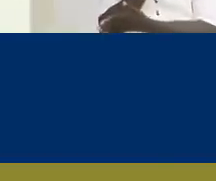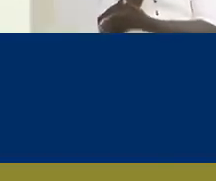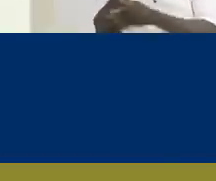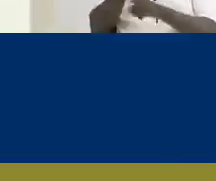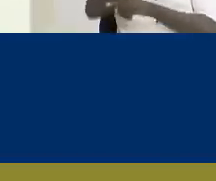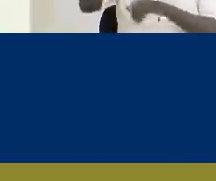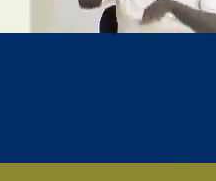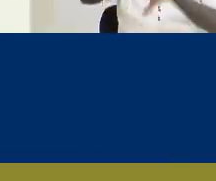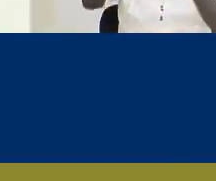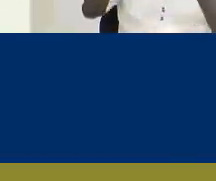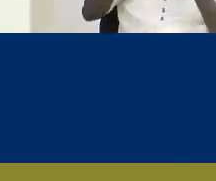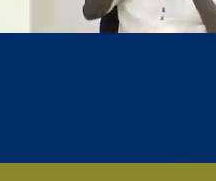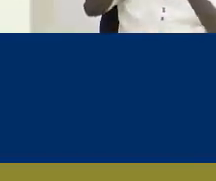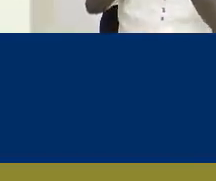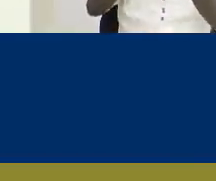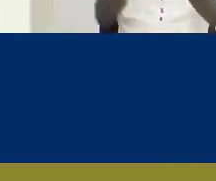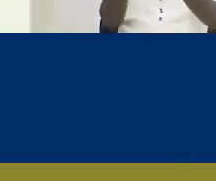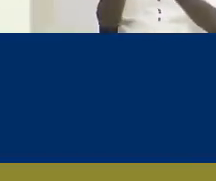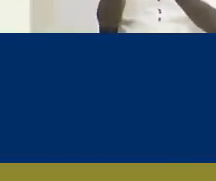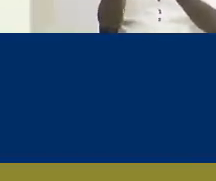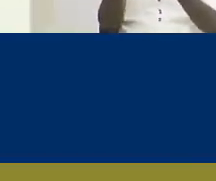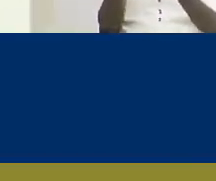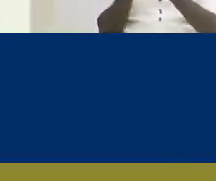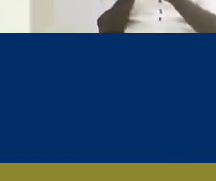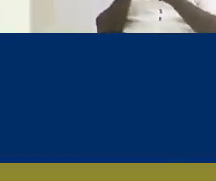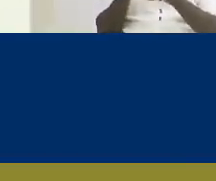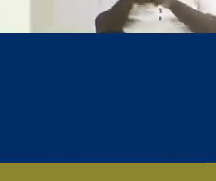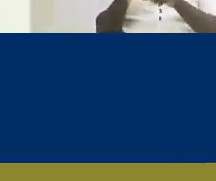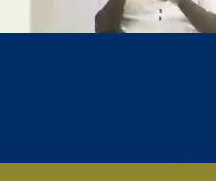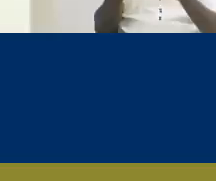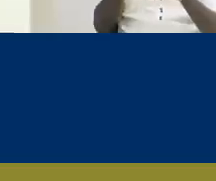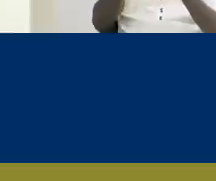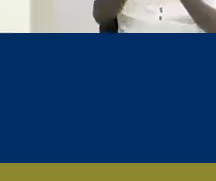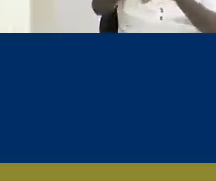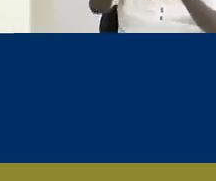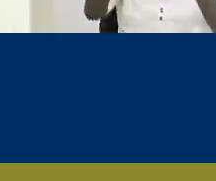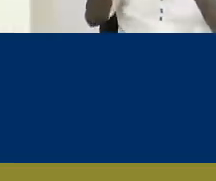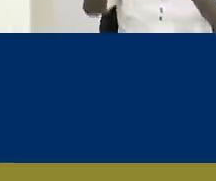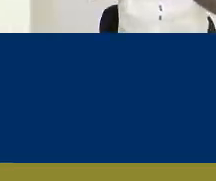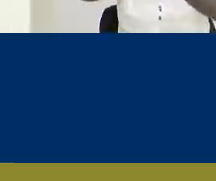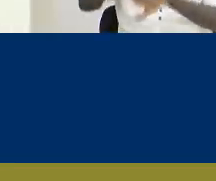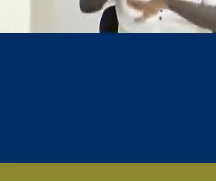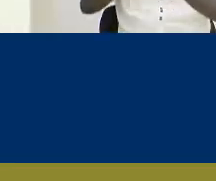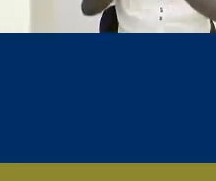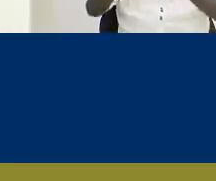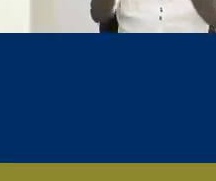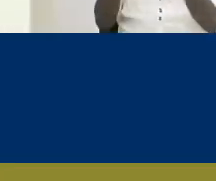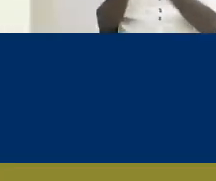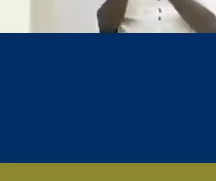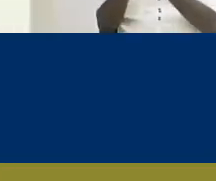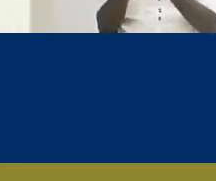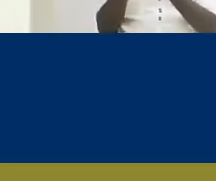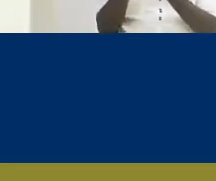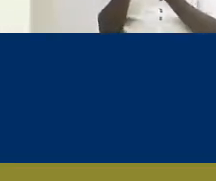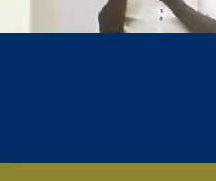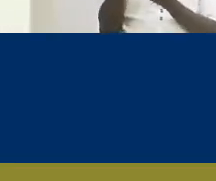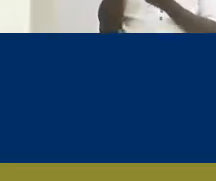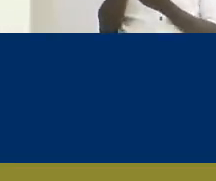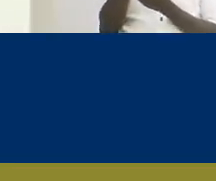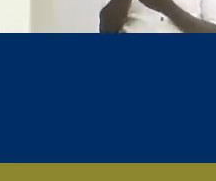mere denials, or is it a denial that is based on something concrete, or is it just